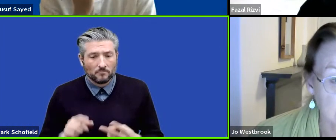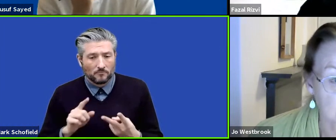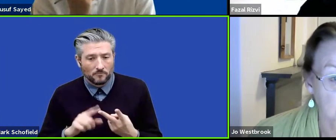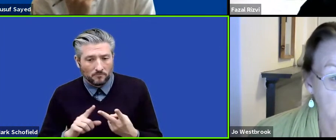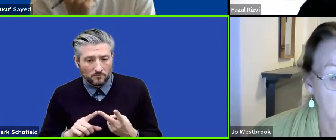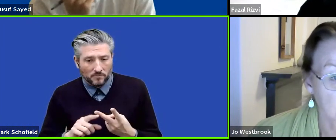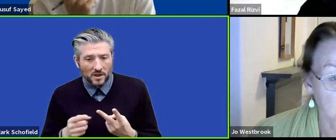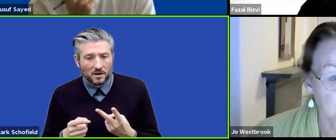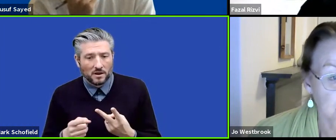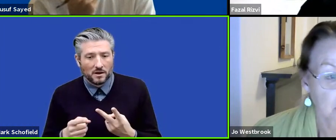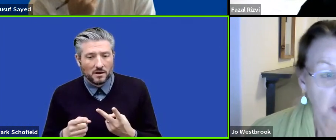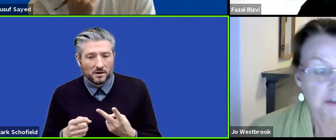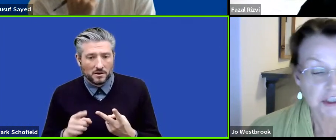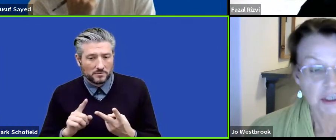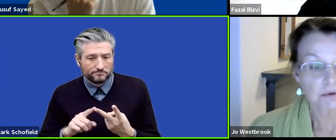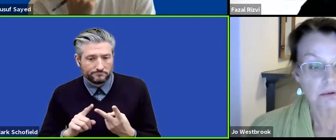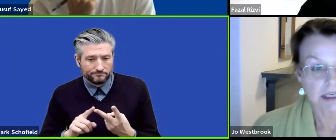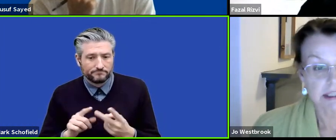their name,